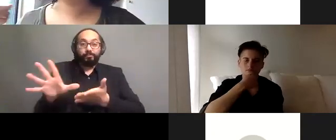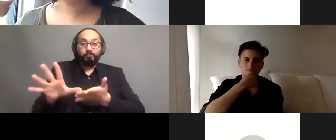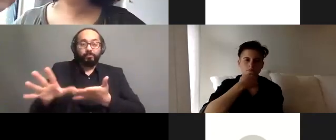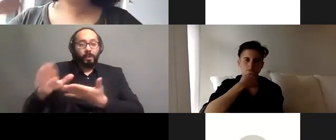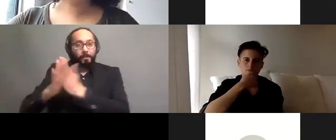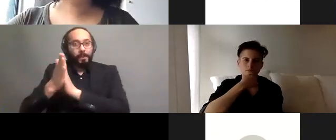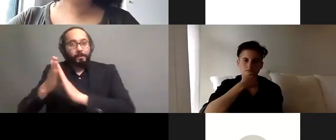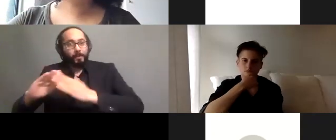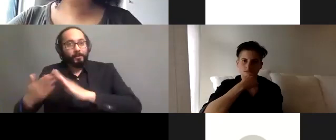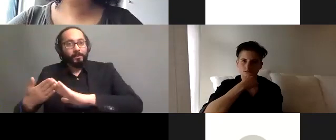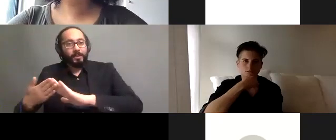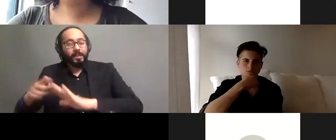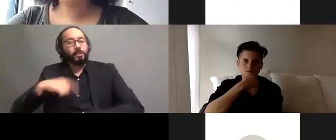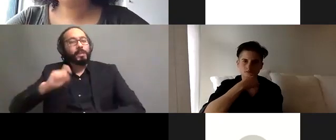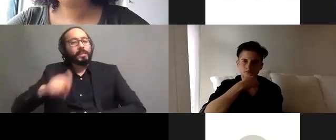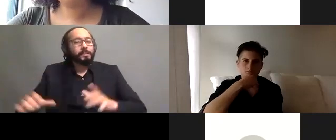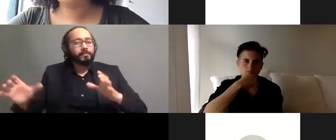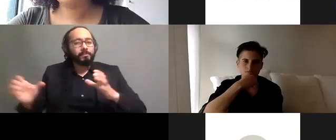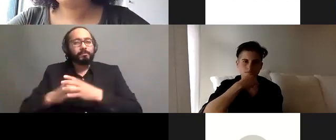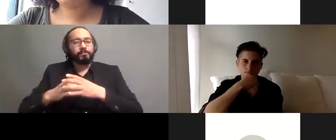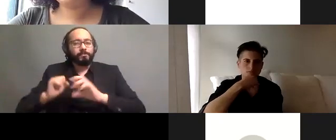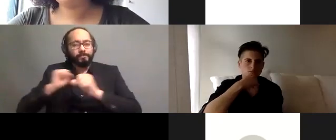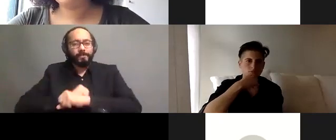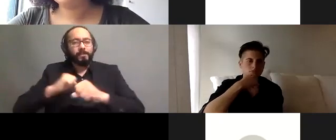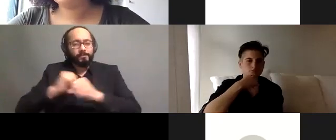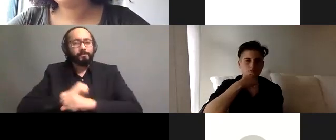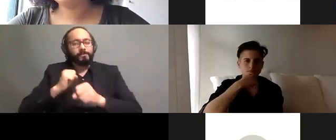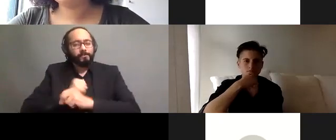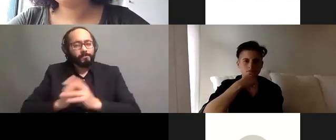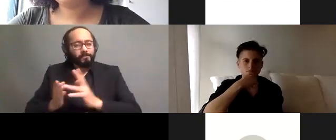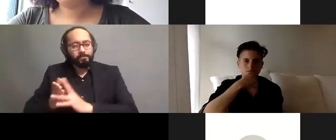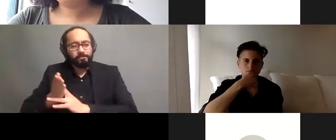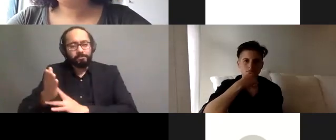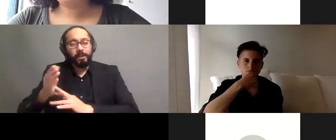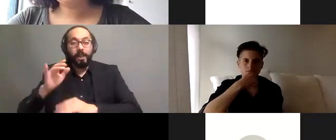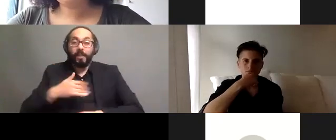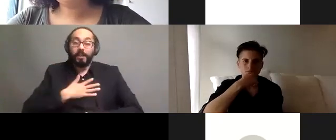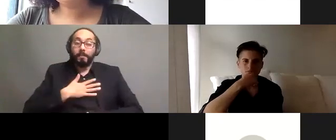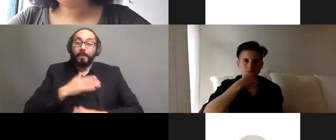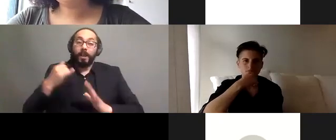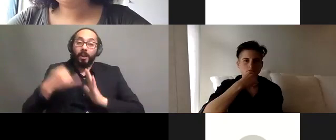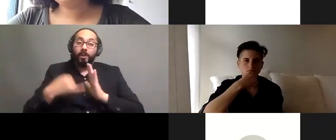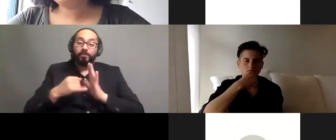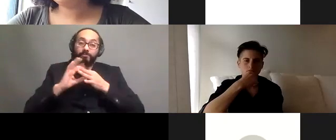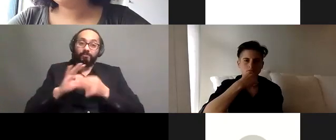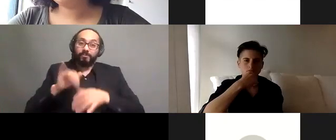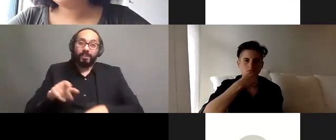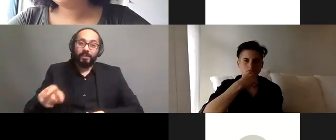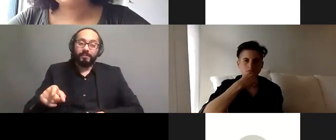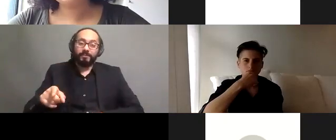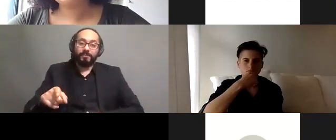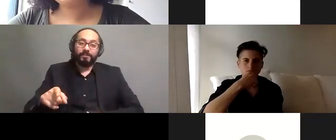through all of those things. And I think that's also what my piece is about, is just this really kind of